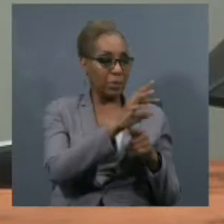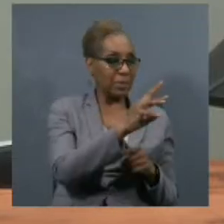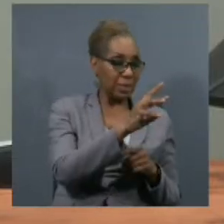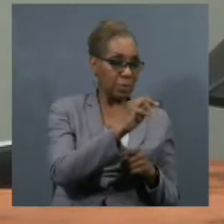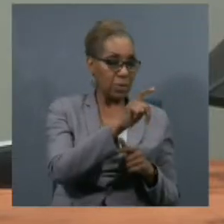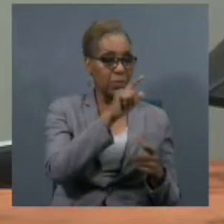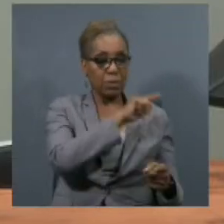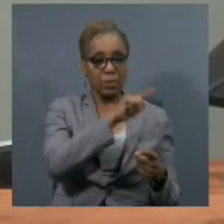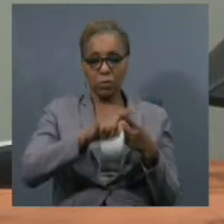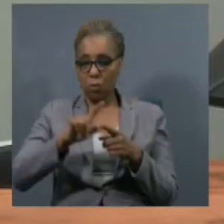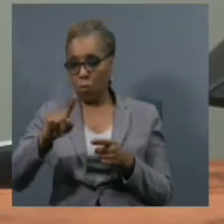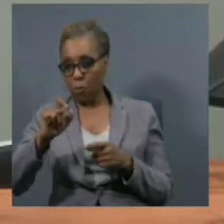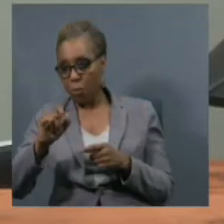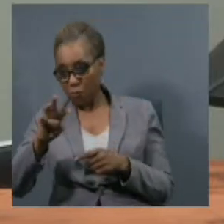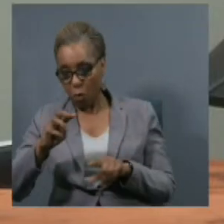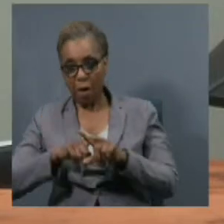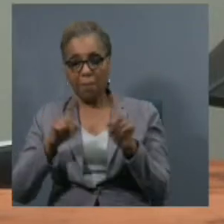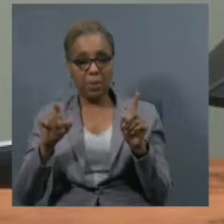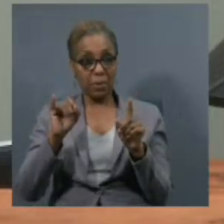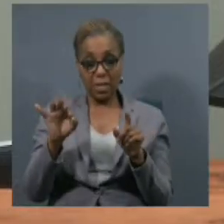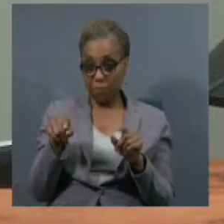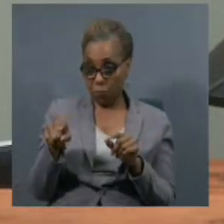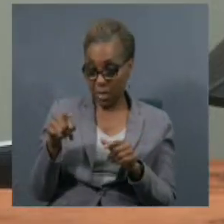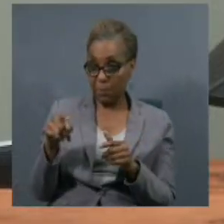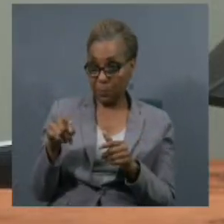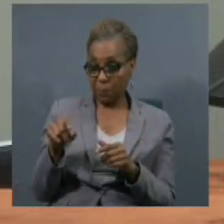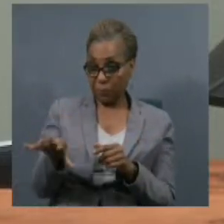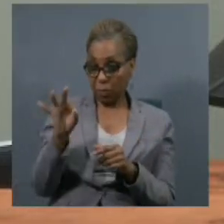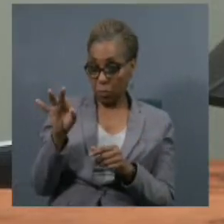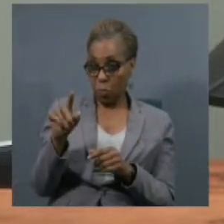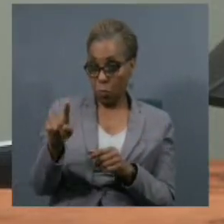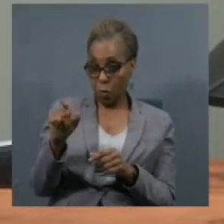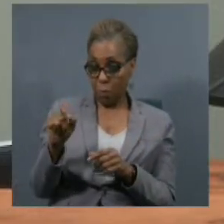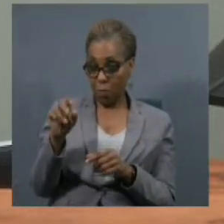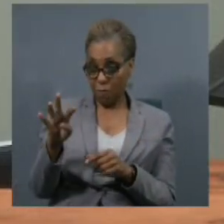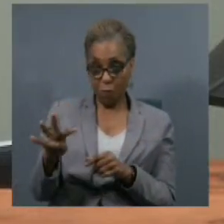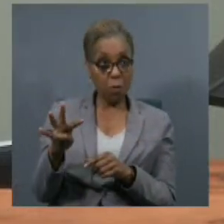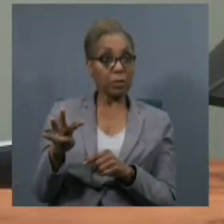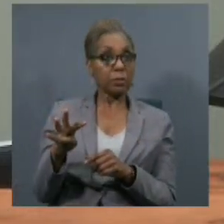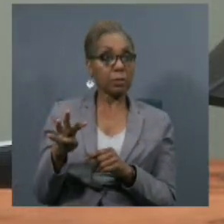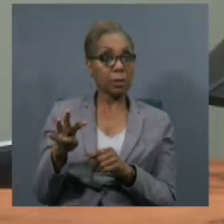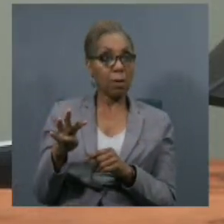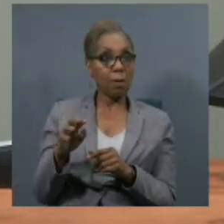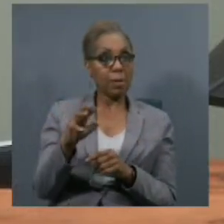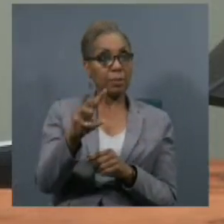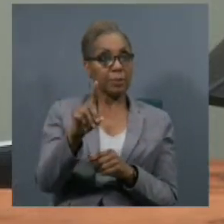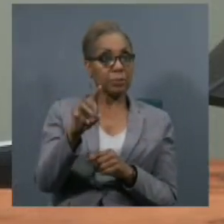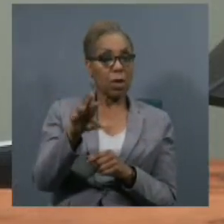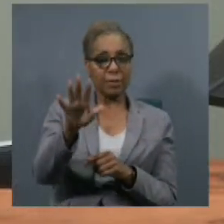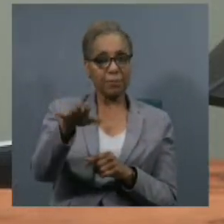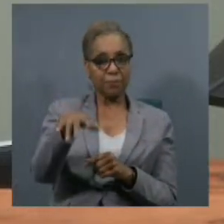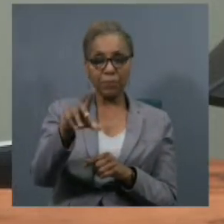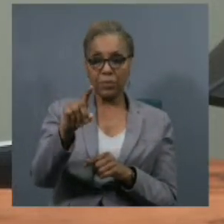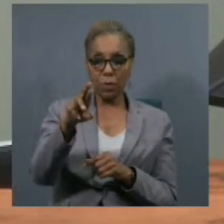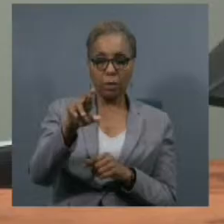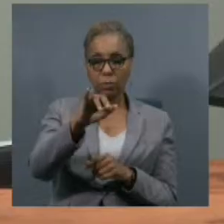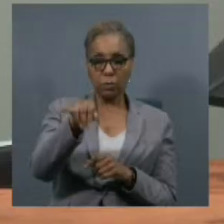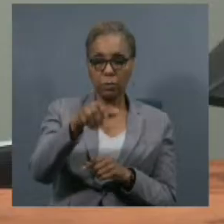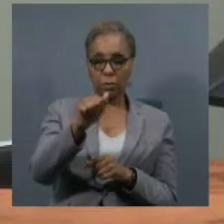to 1.4, but I do want to share, if we do the 1.4, it doesn't, Dr. Jarman,